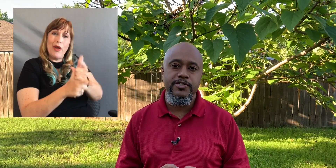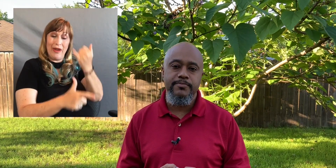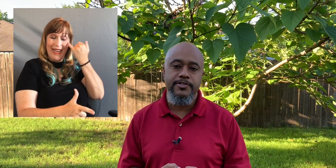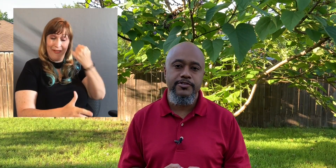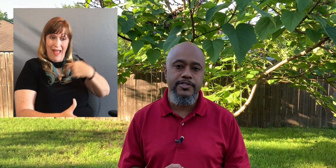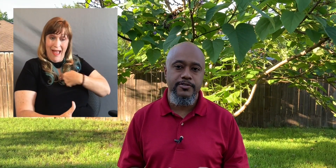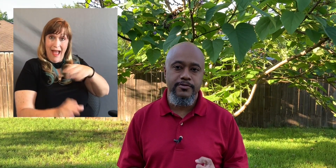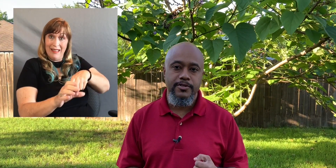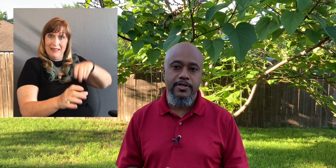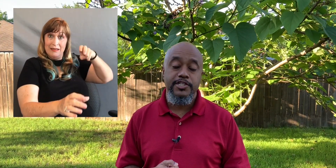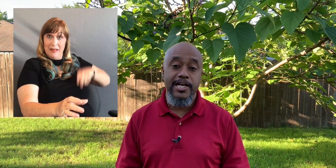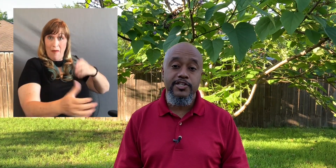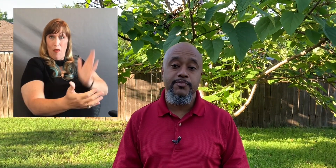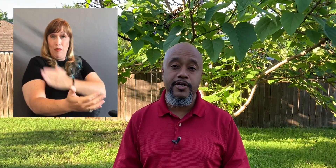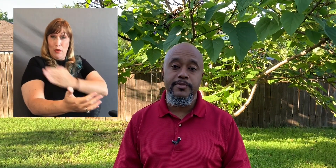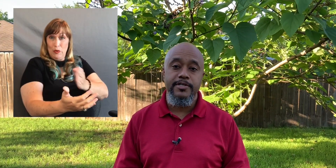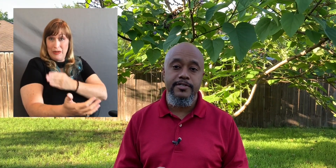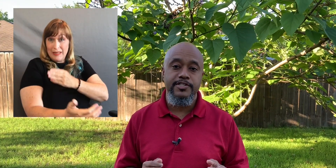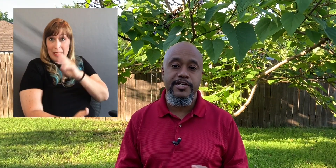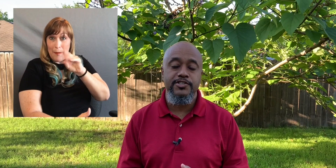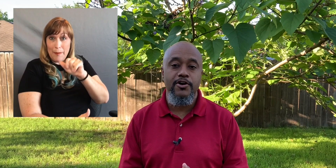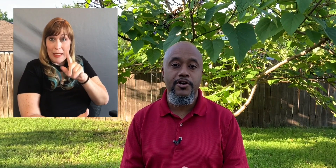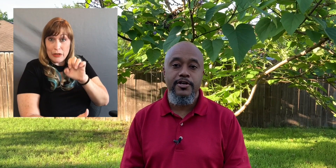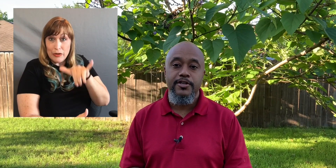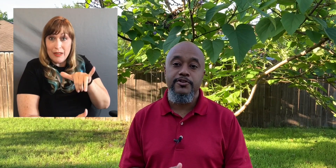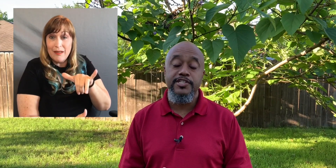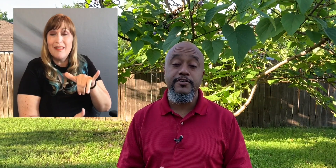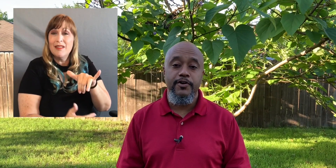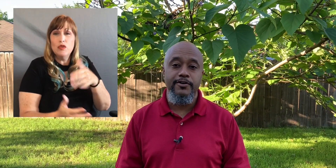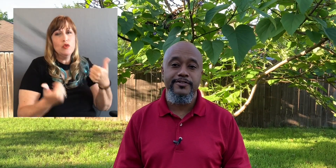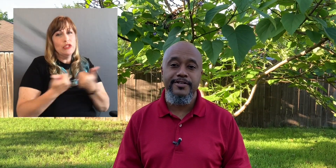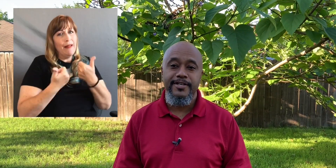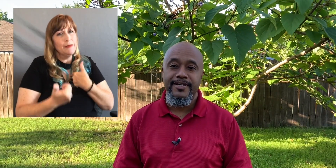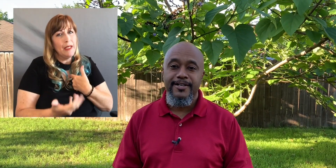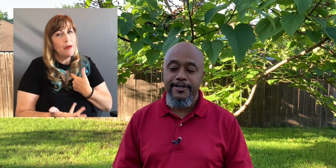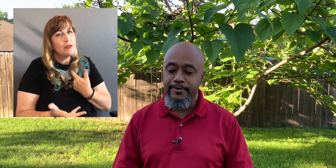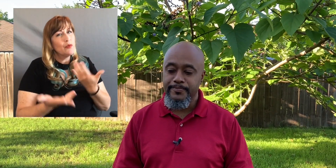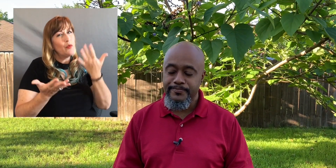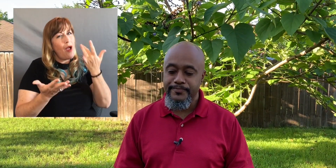from the music ministry to challenge me on it, because chances are there's sin involved.